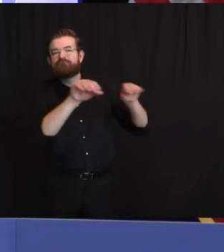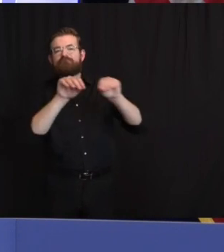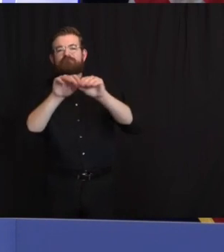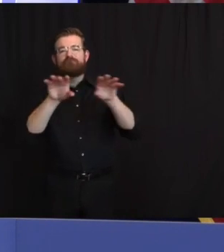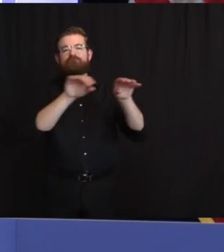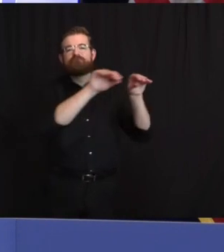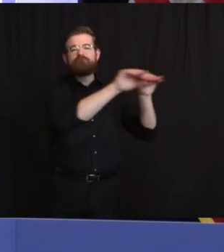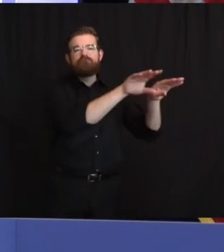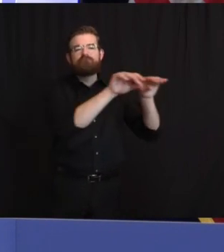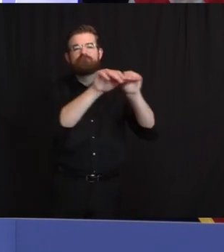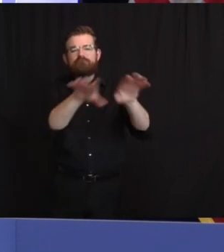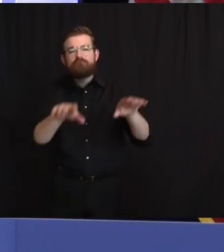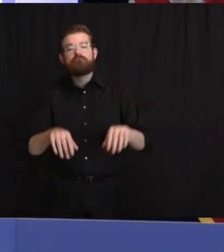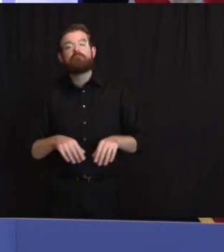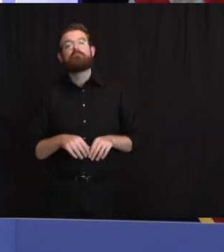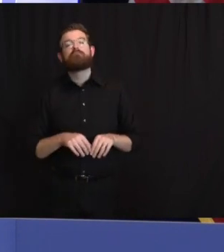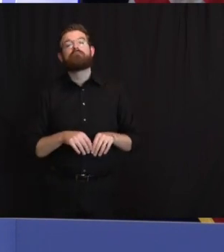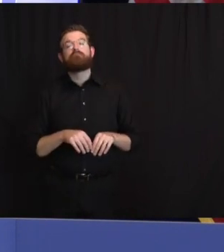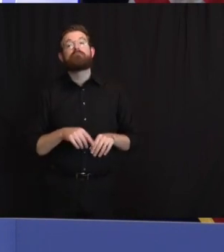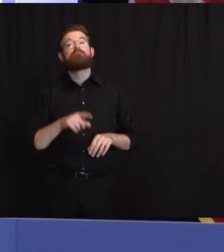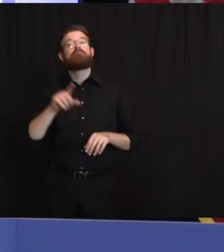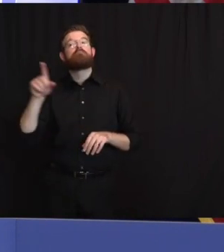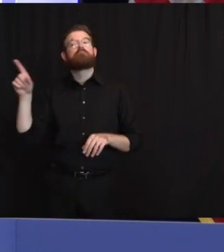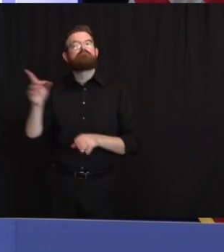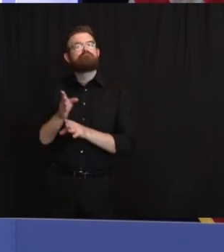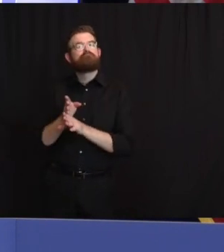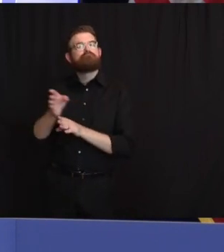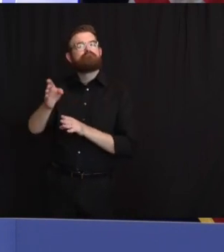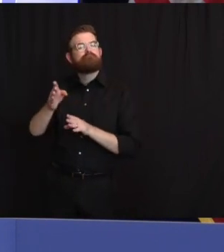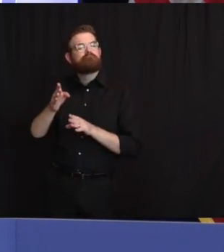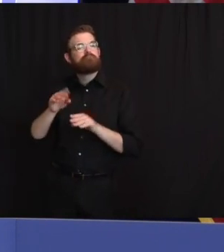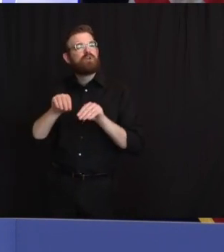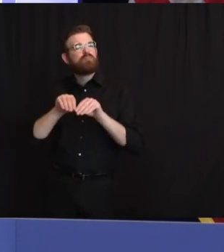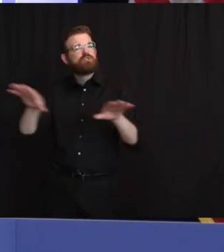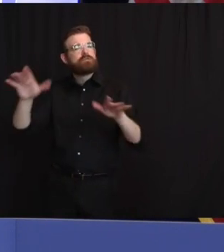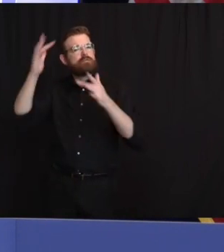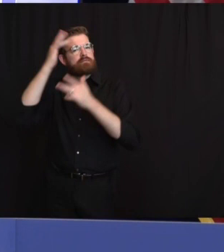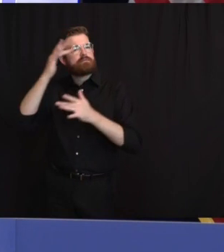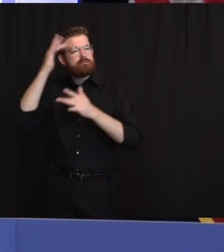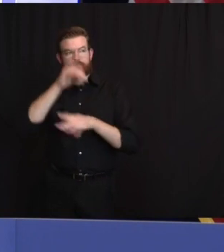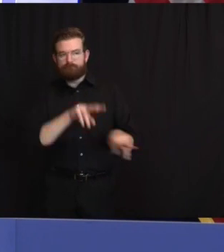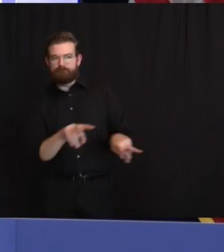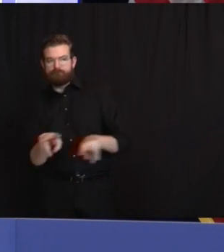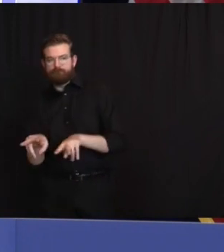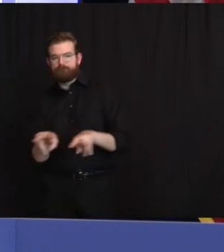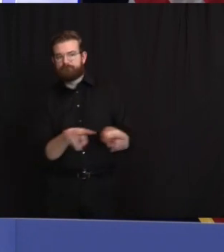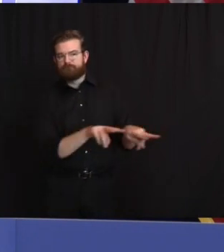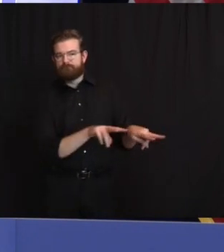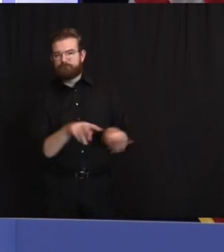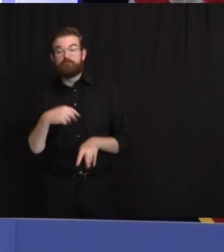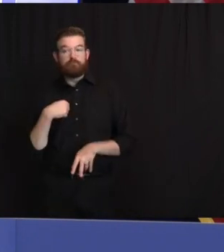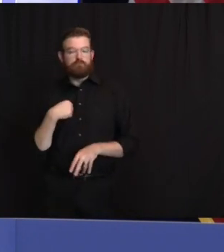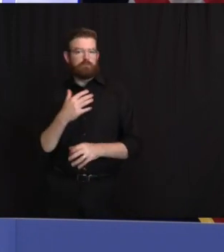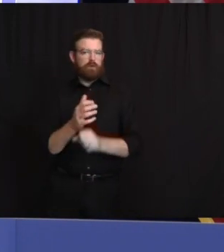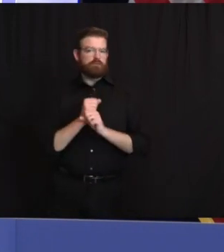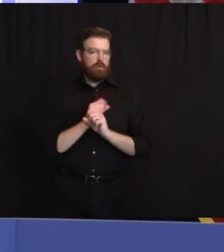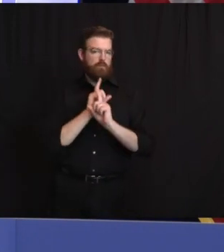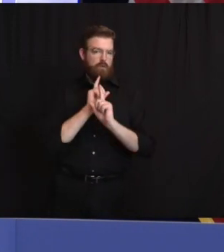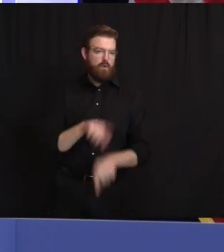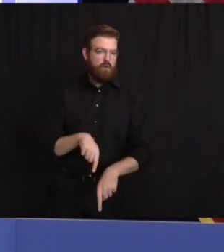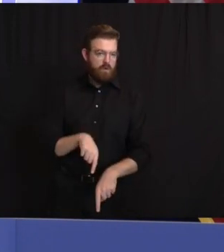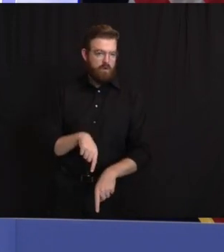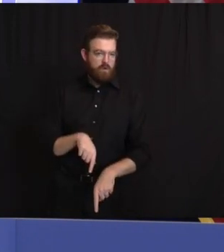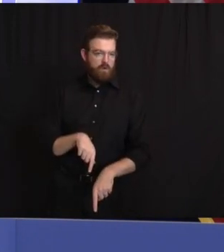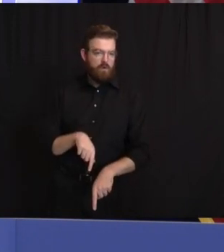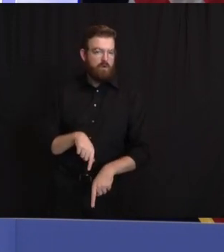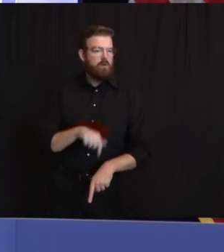if there is an outbreak, I get a report. Thankfully, there's not that many, but we remain concerned. Nothing